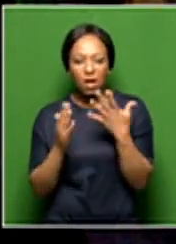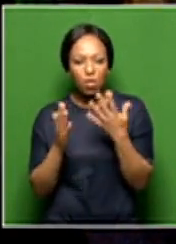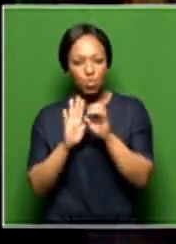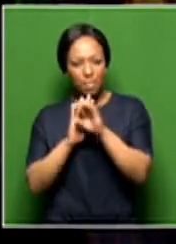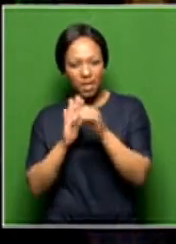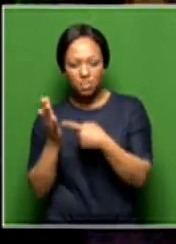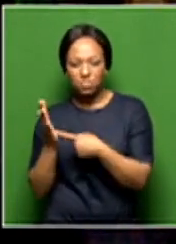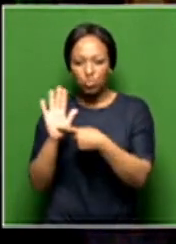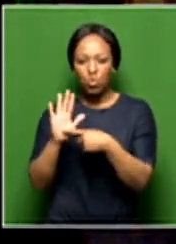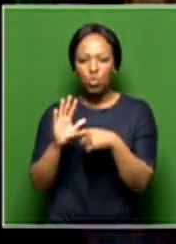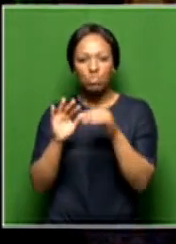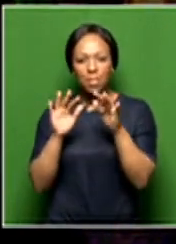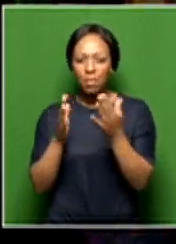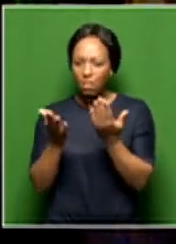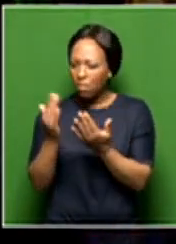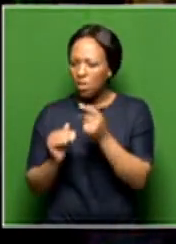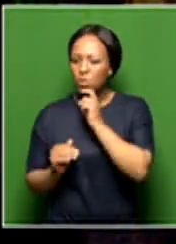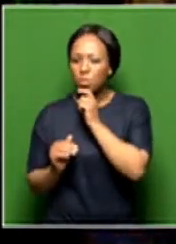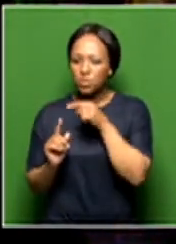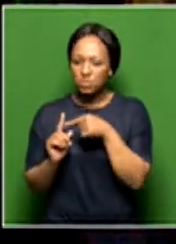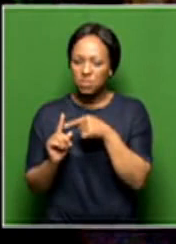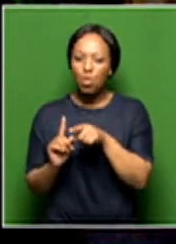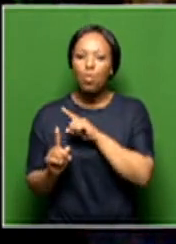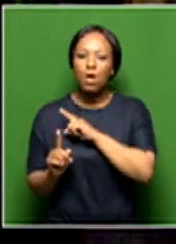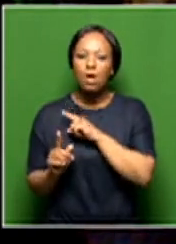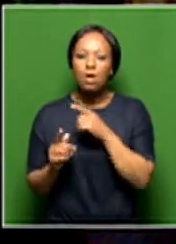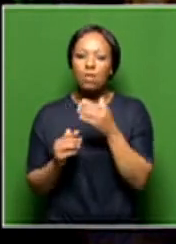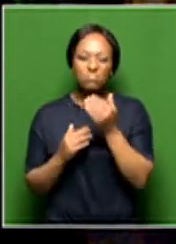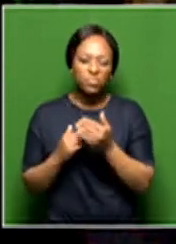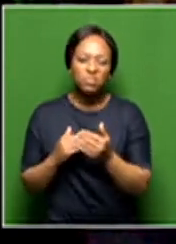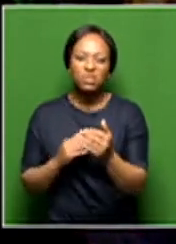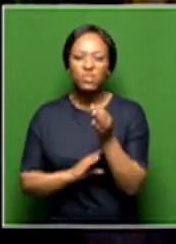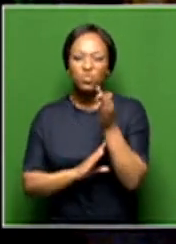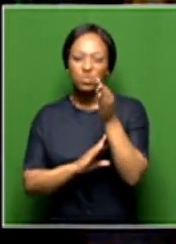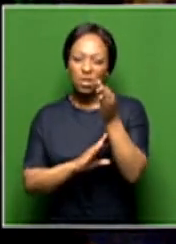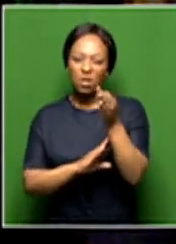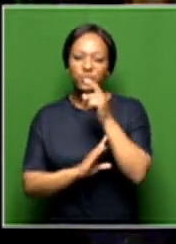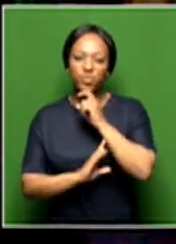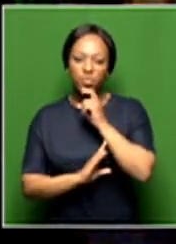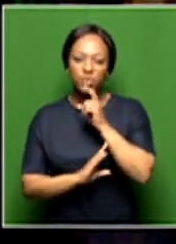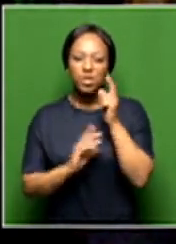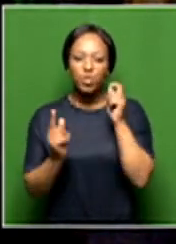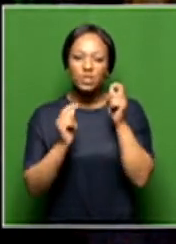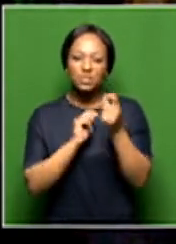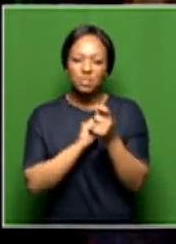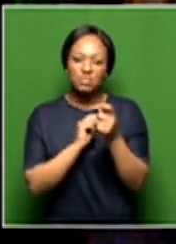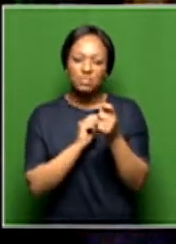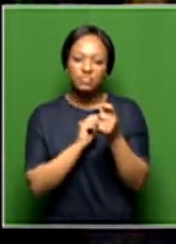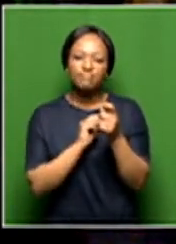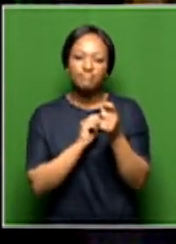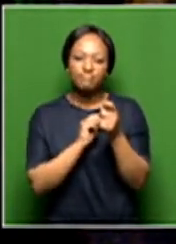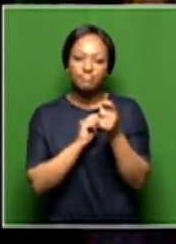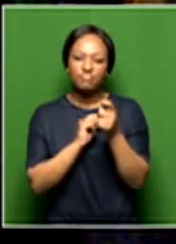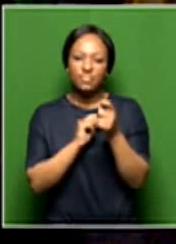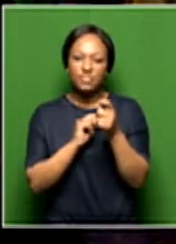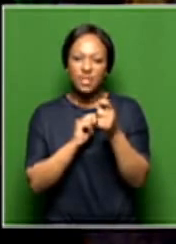this as well, because we also believe that this will be the generation that's going to change the